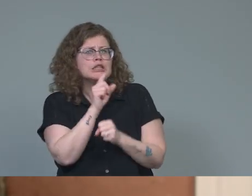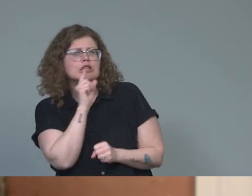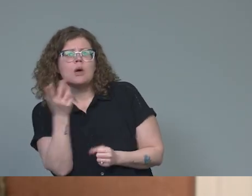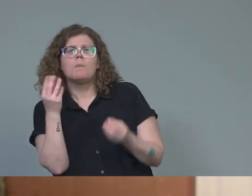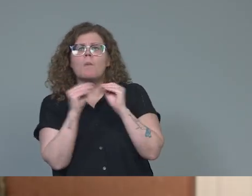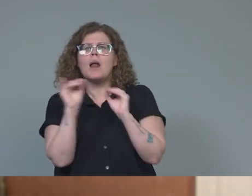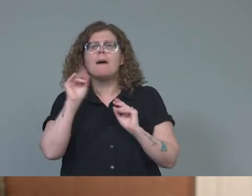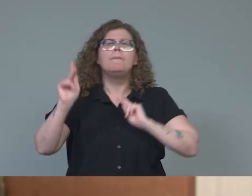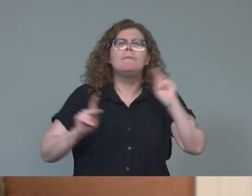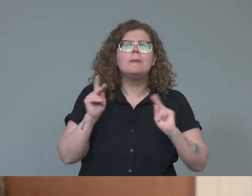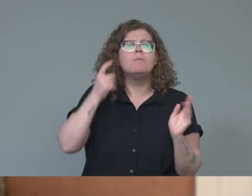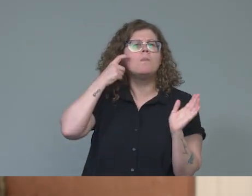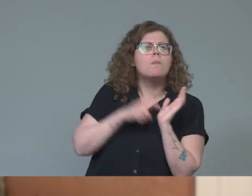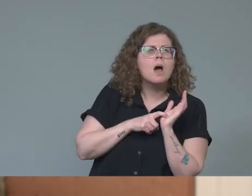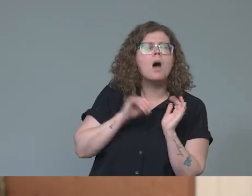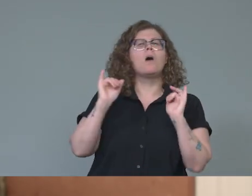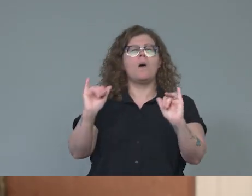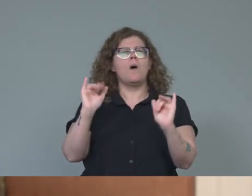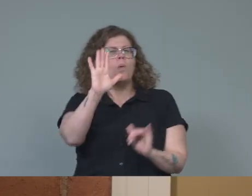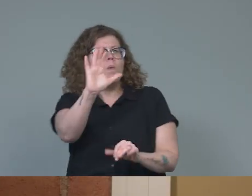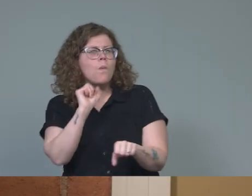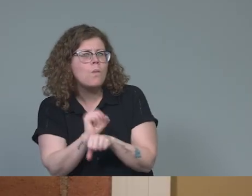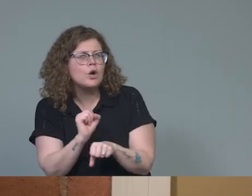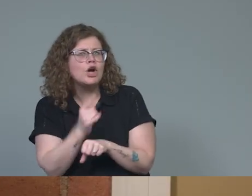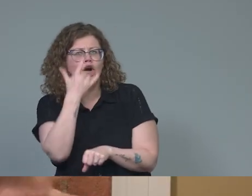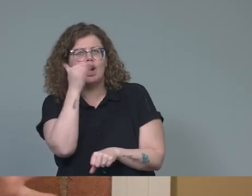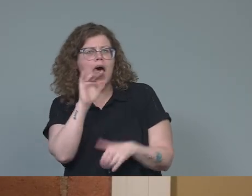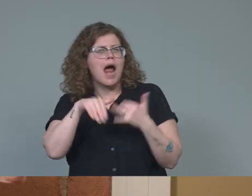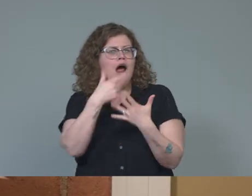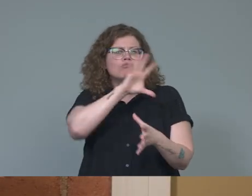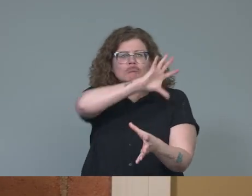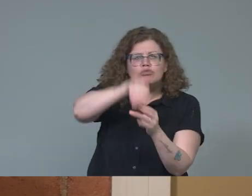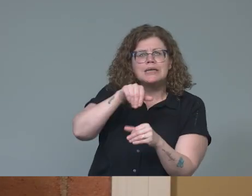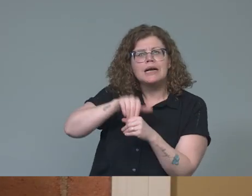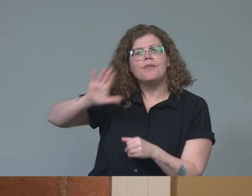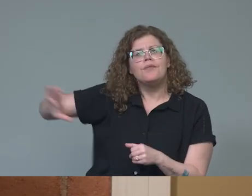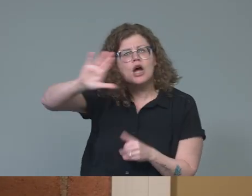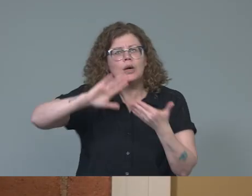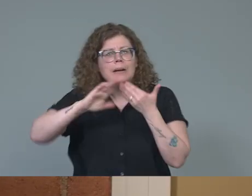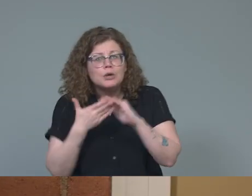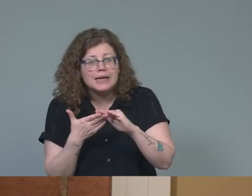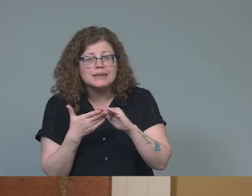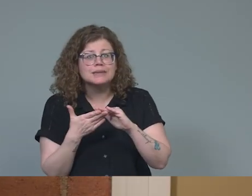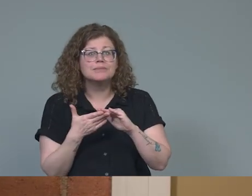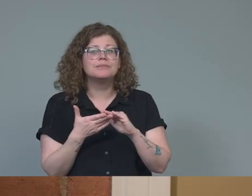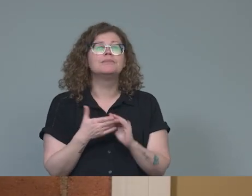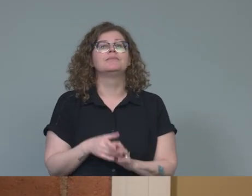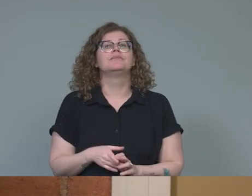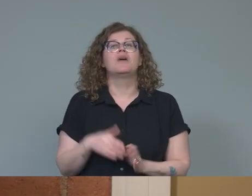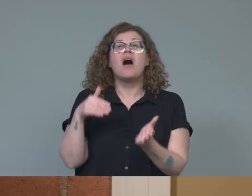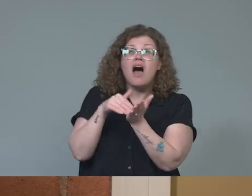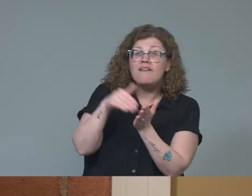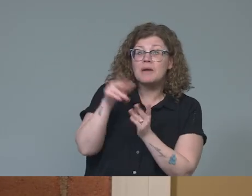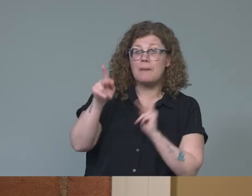people are to be receptive to the work that you've put within their community. Again, often people are included in different phases along